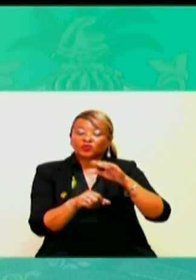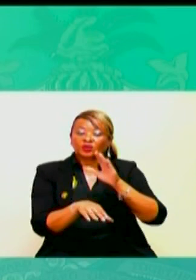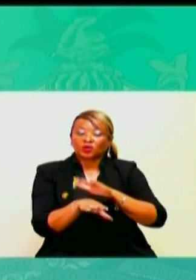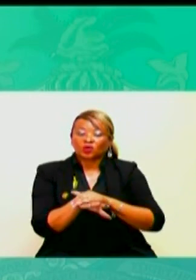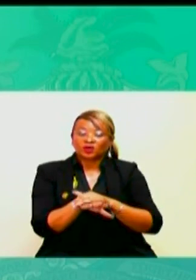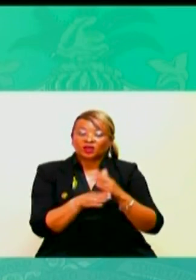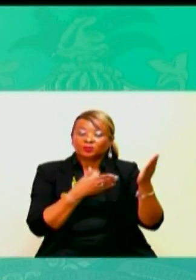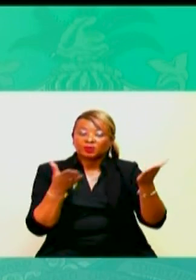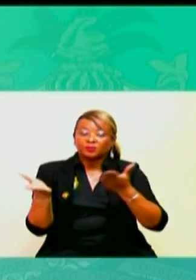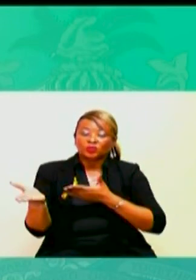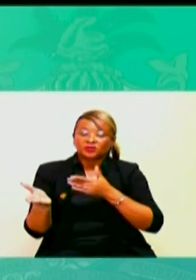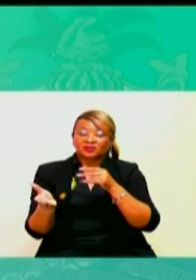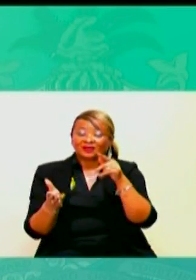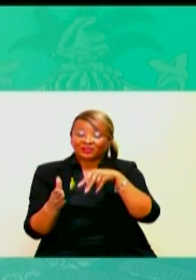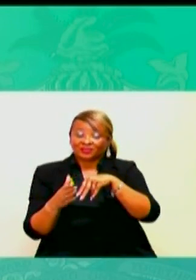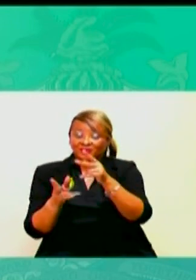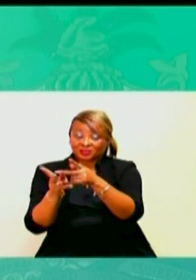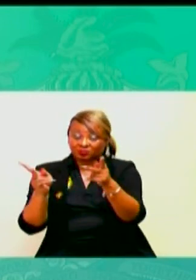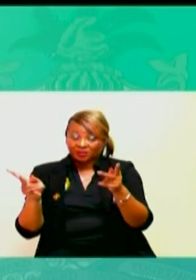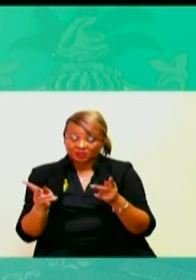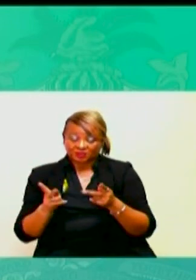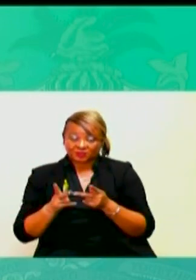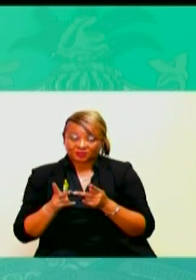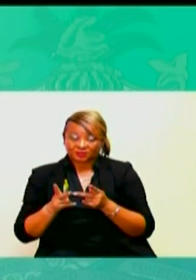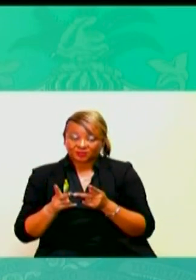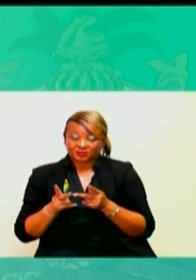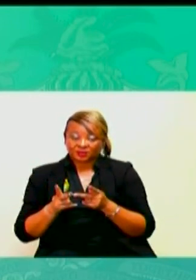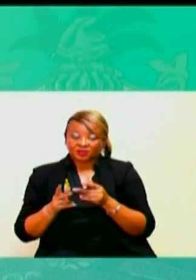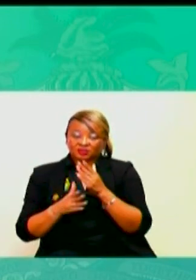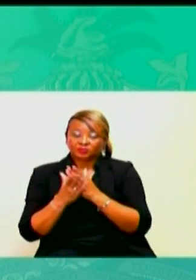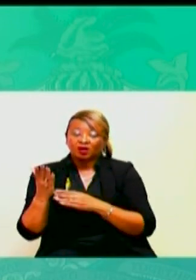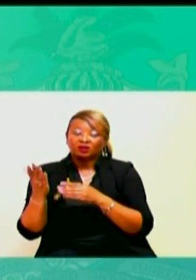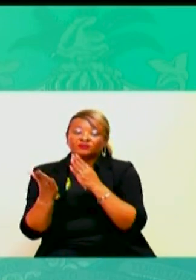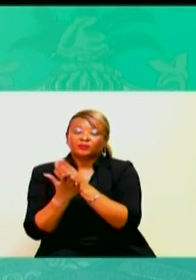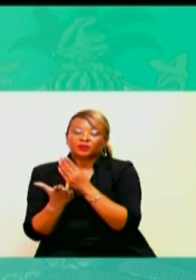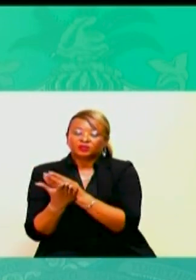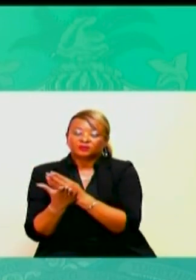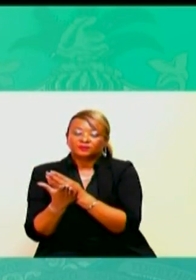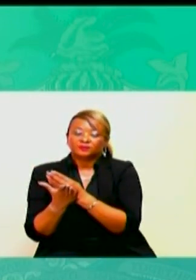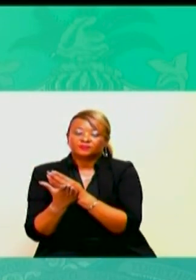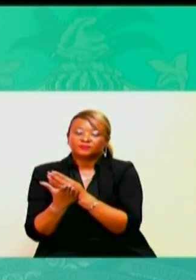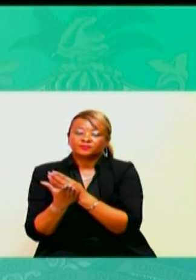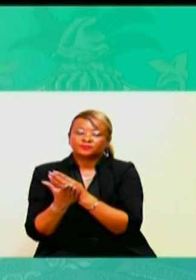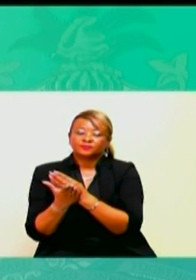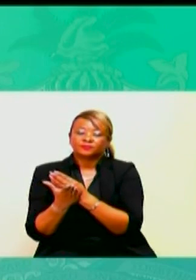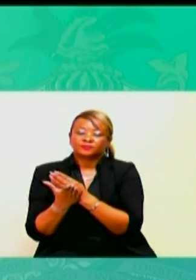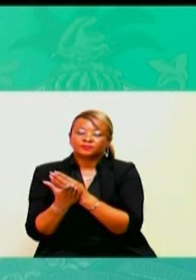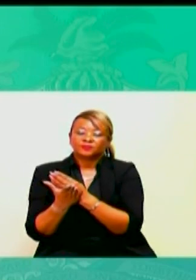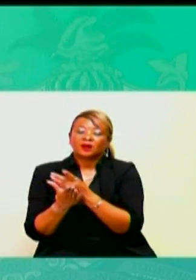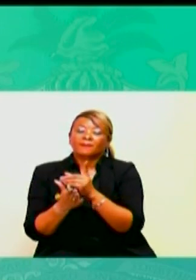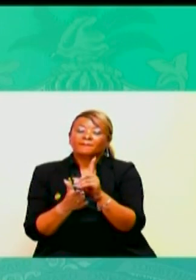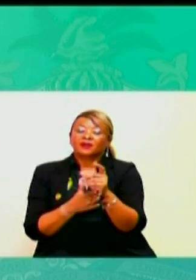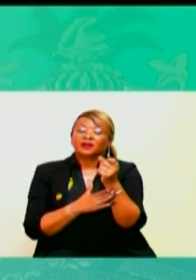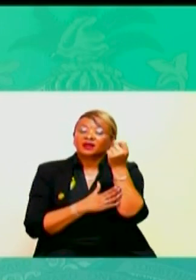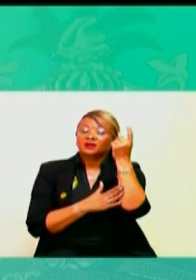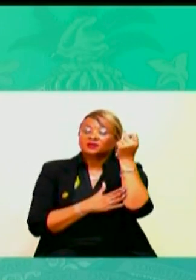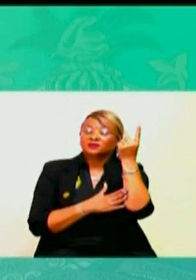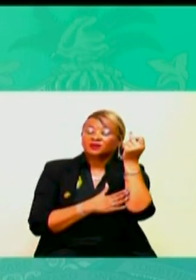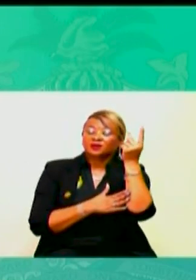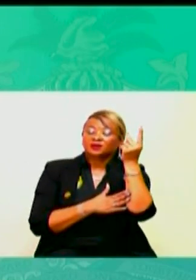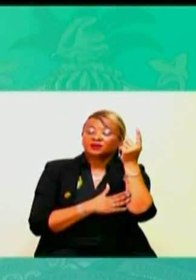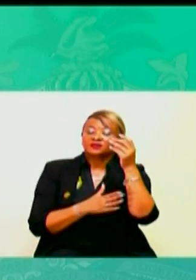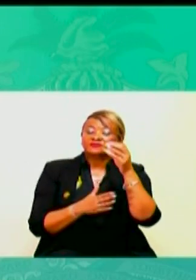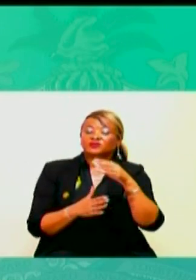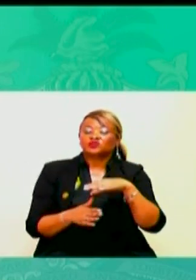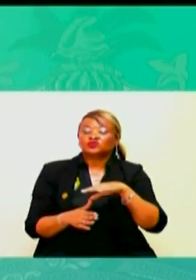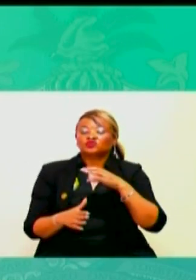and are brought to this place as a part of the budget. But I do understand, Madam Speaker, the frustration